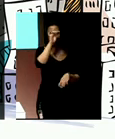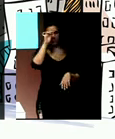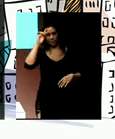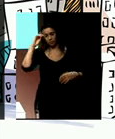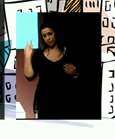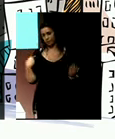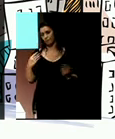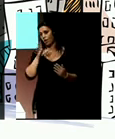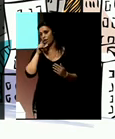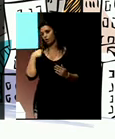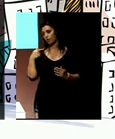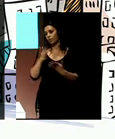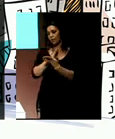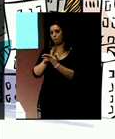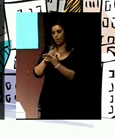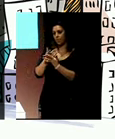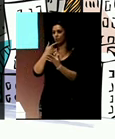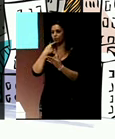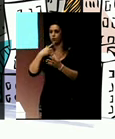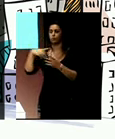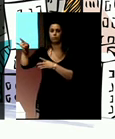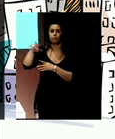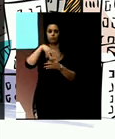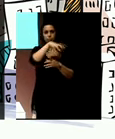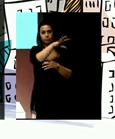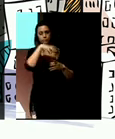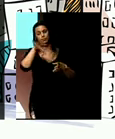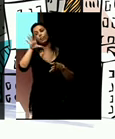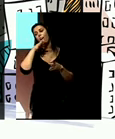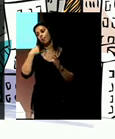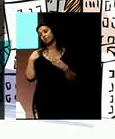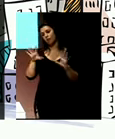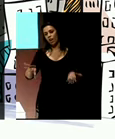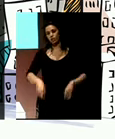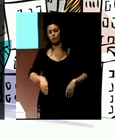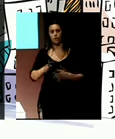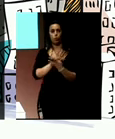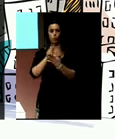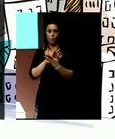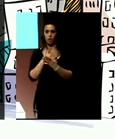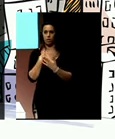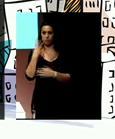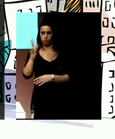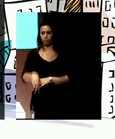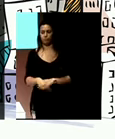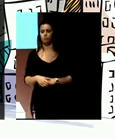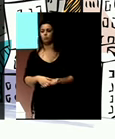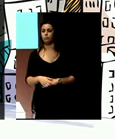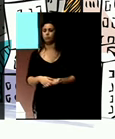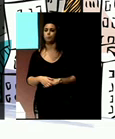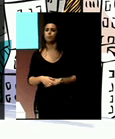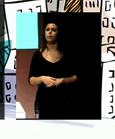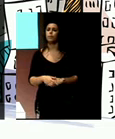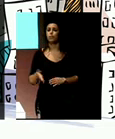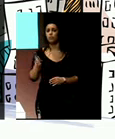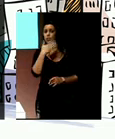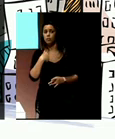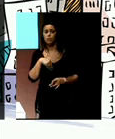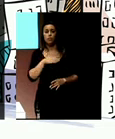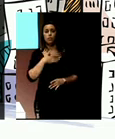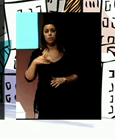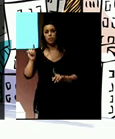Jesus Hernandez, and well, he had to go to Madrid, and well, this is my part to moderate